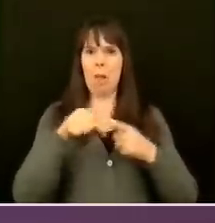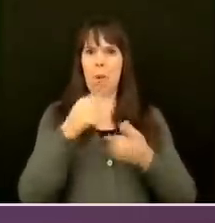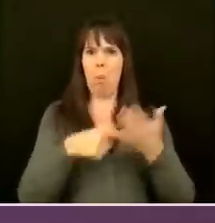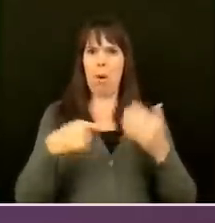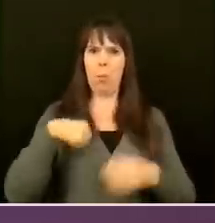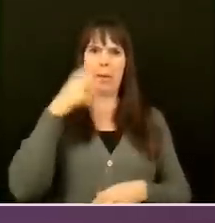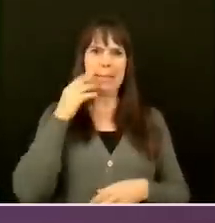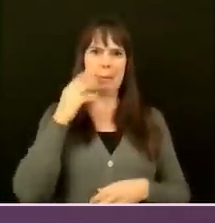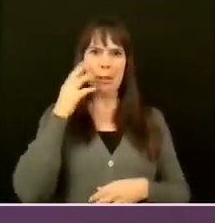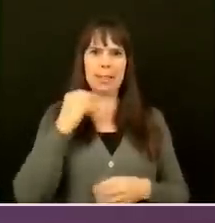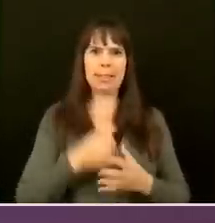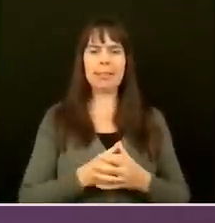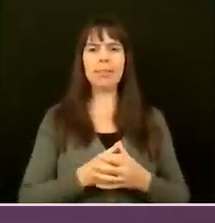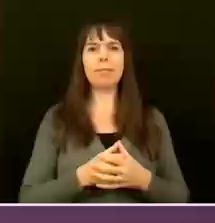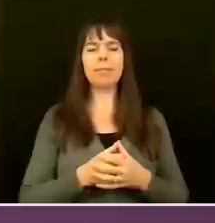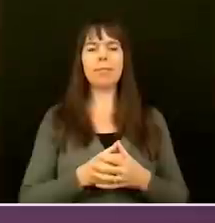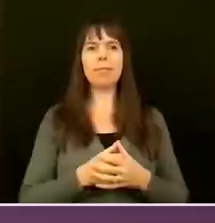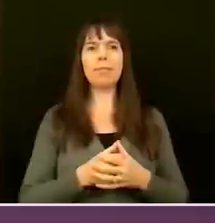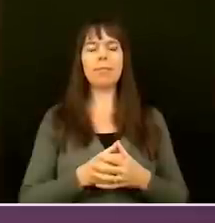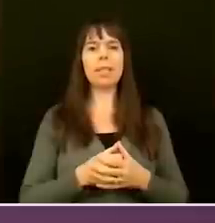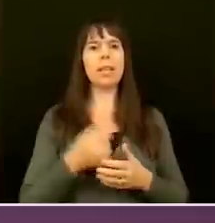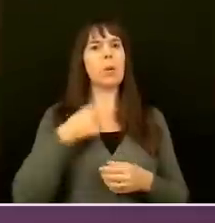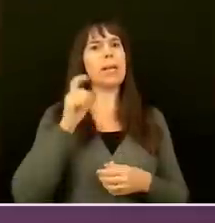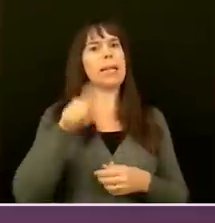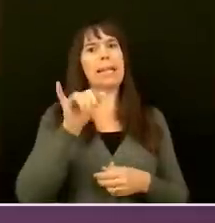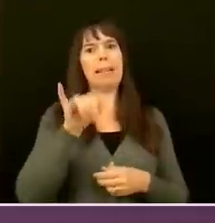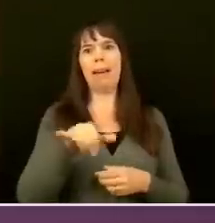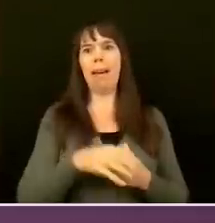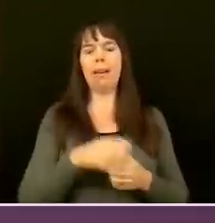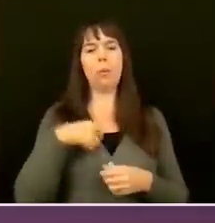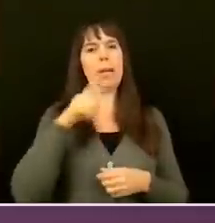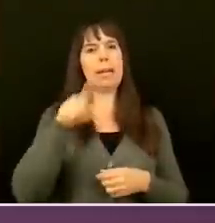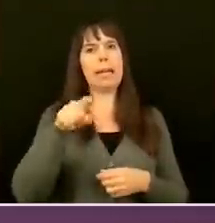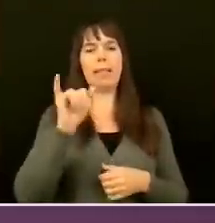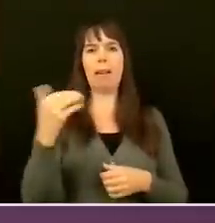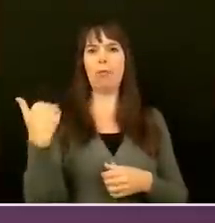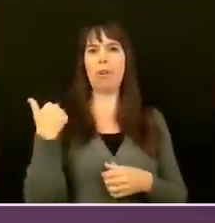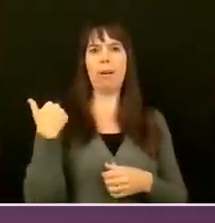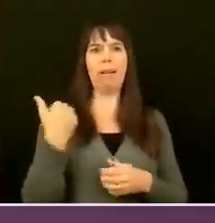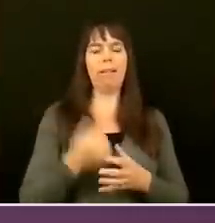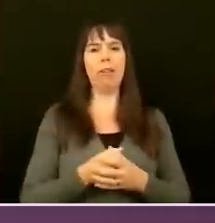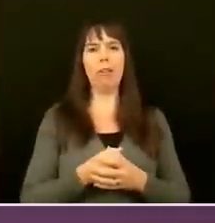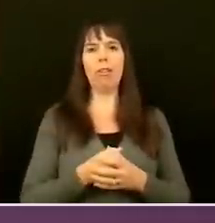through. And we need that. We need that reminder